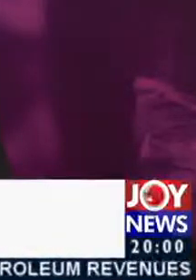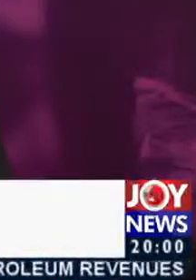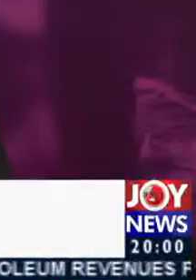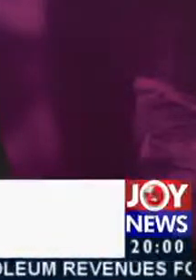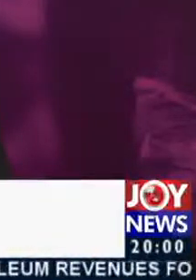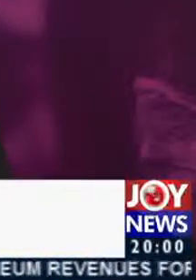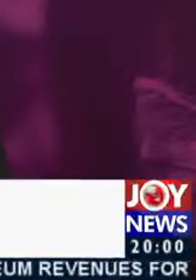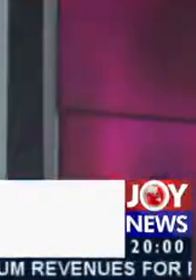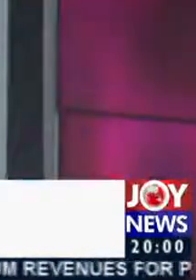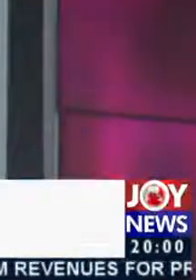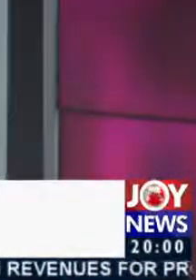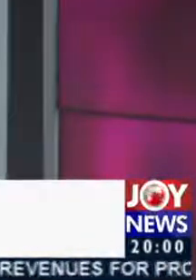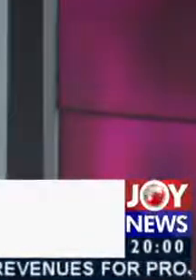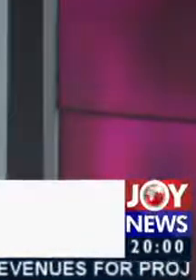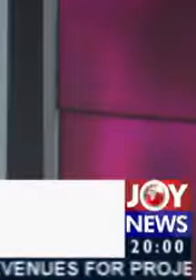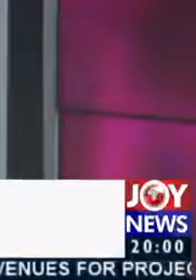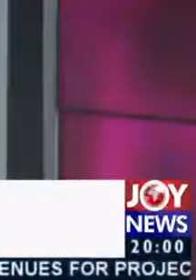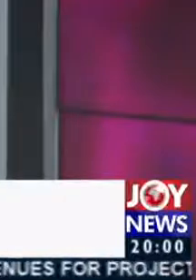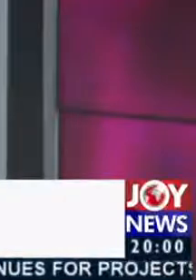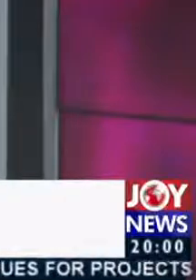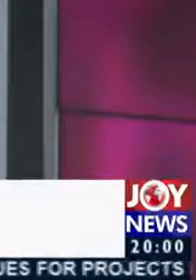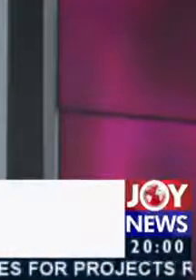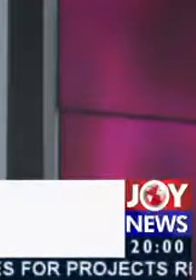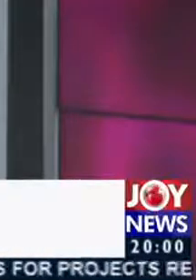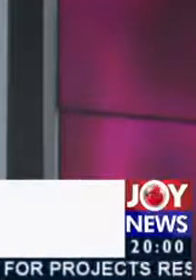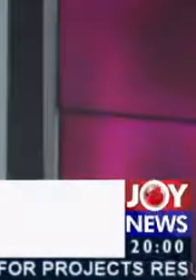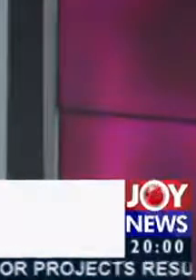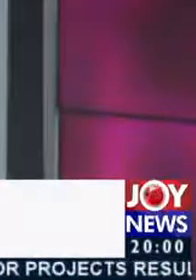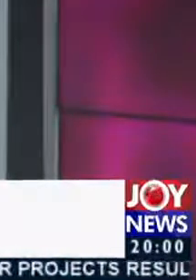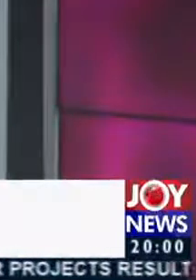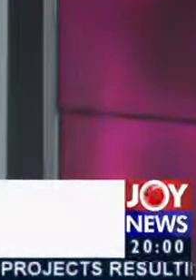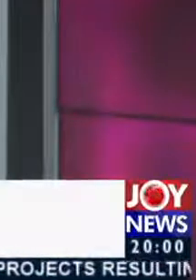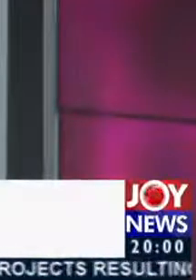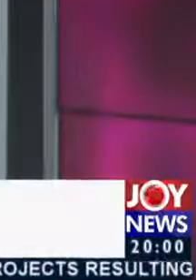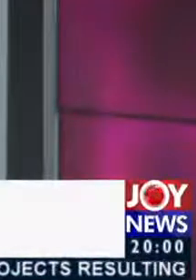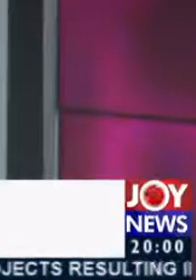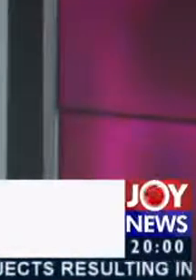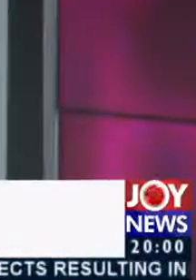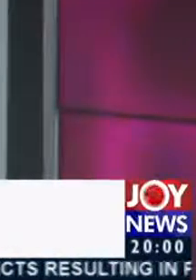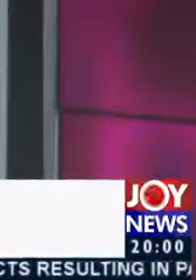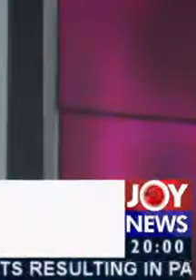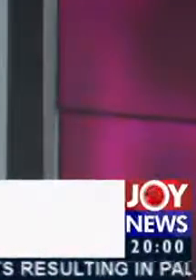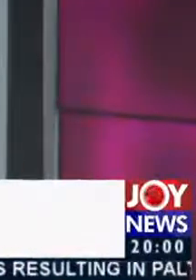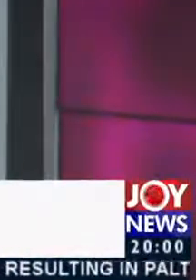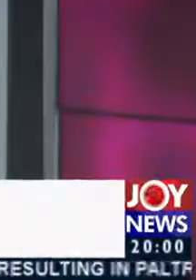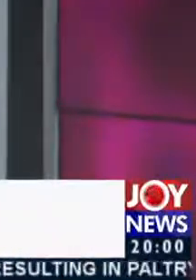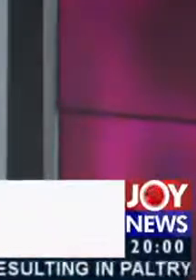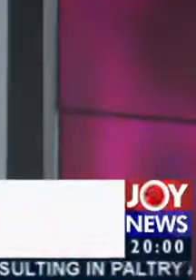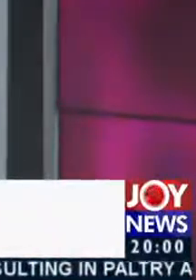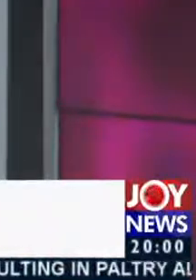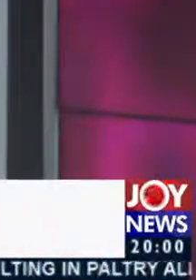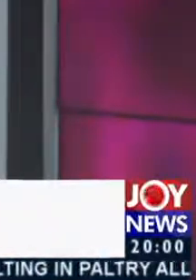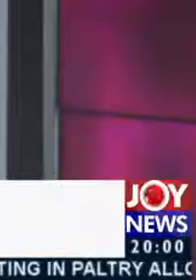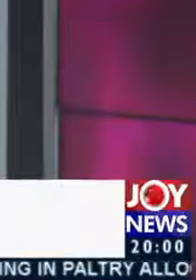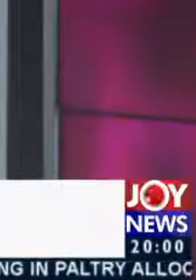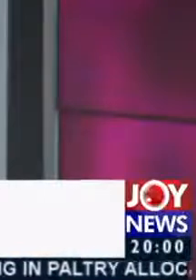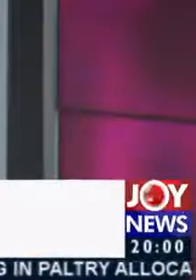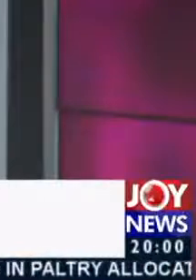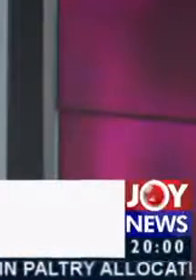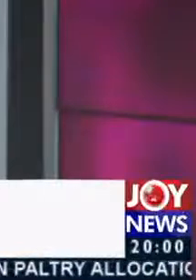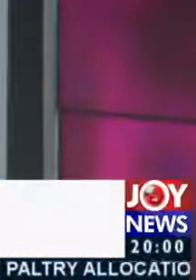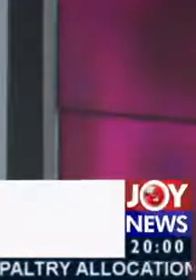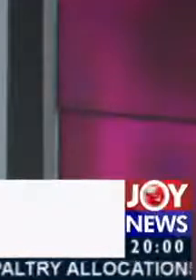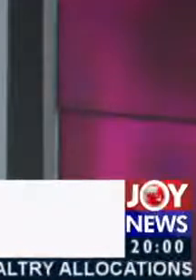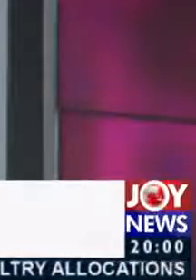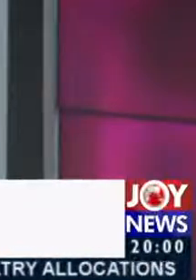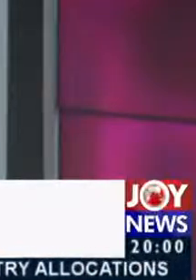adjust. Mm. And I believe that at the end of the day, they adjusted, and also the registration center, also the police, everybody, etc. And that's how.